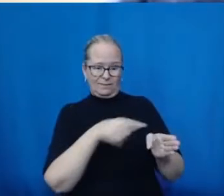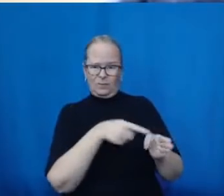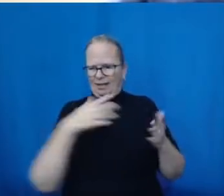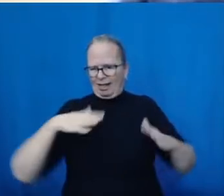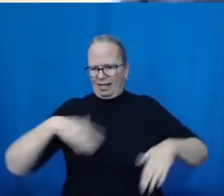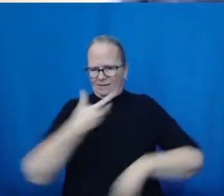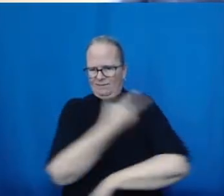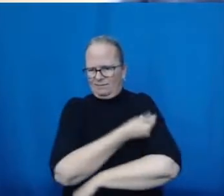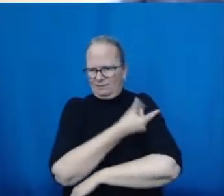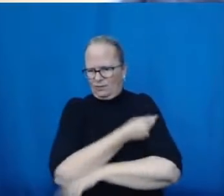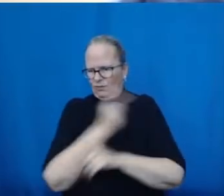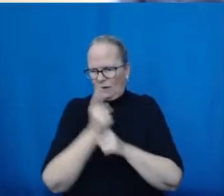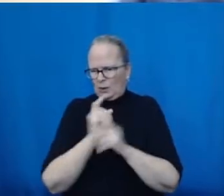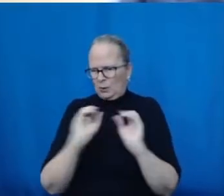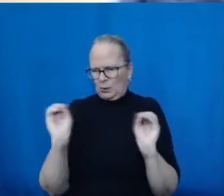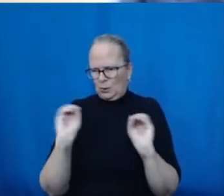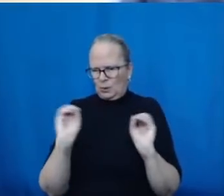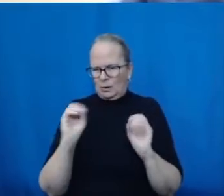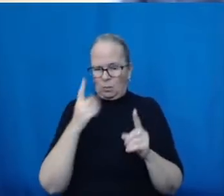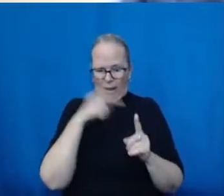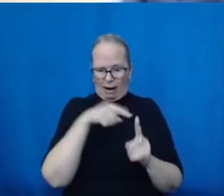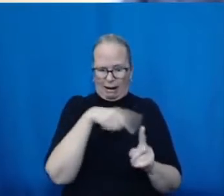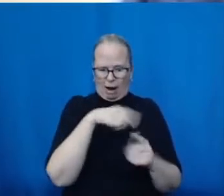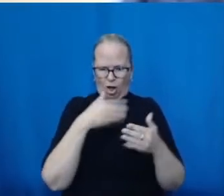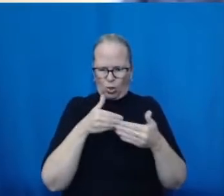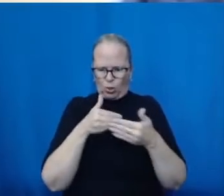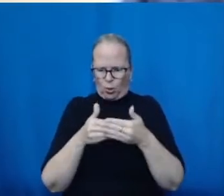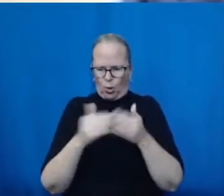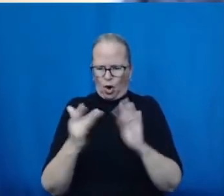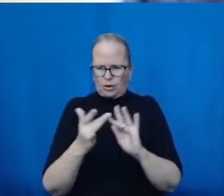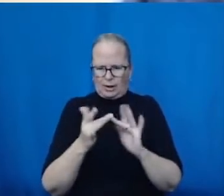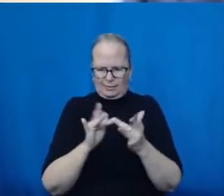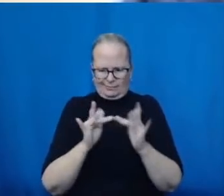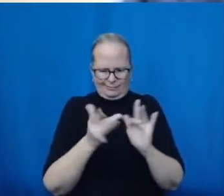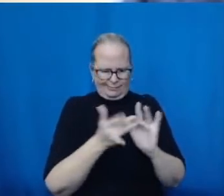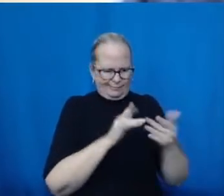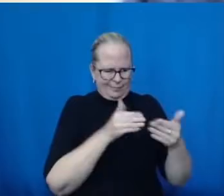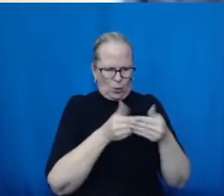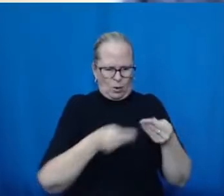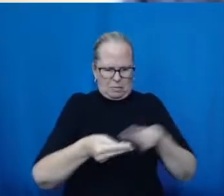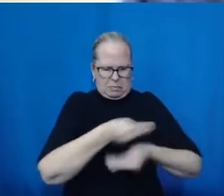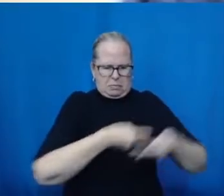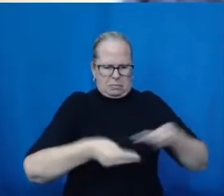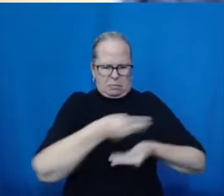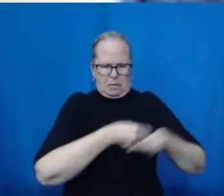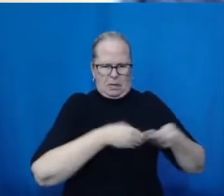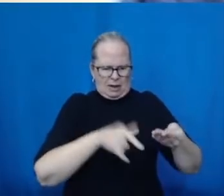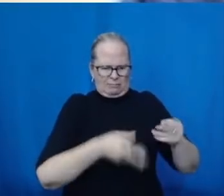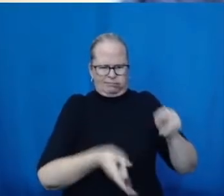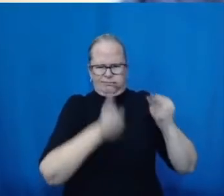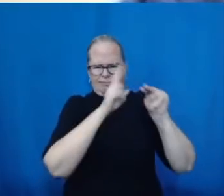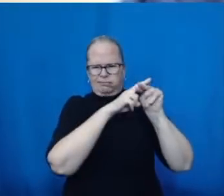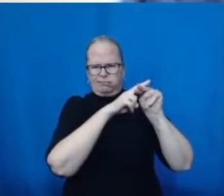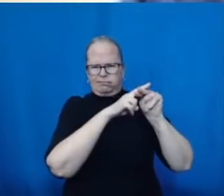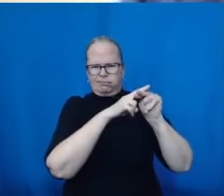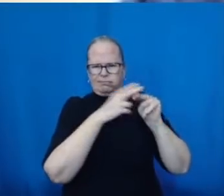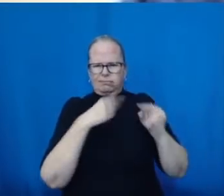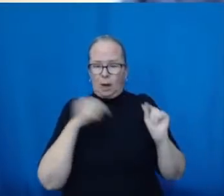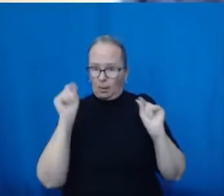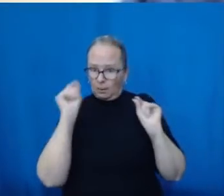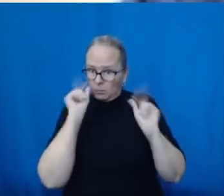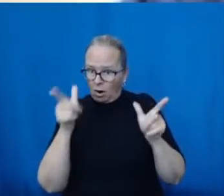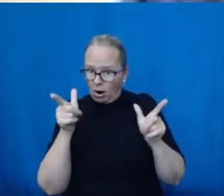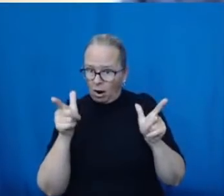surprise that they're going up. And, I have to point this out every single time. We do not have adequate mitigation measures for our kids. We still don't